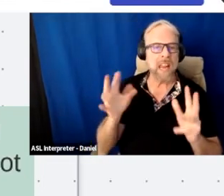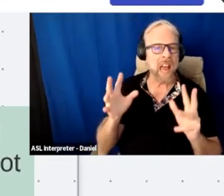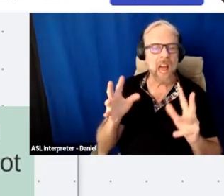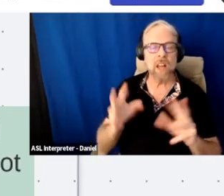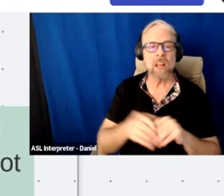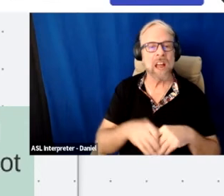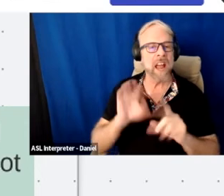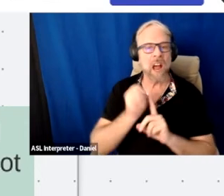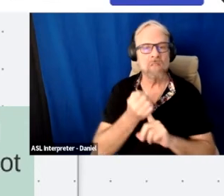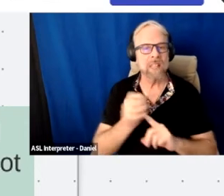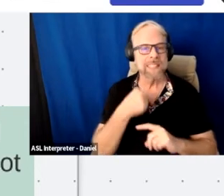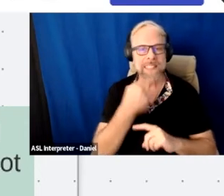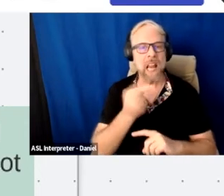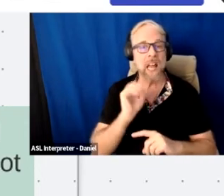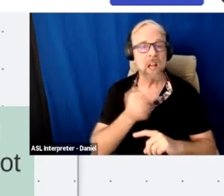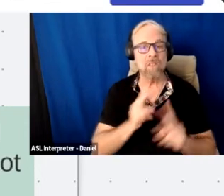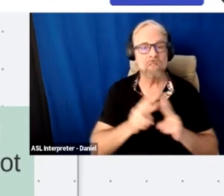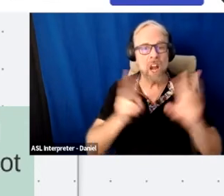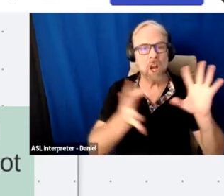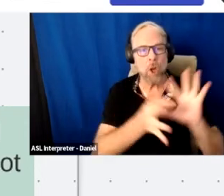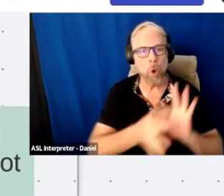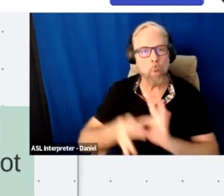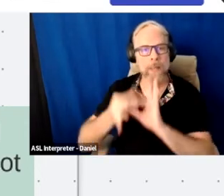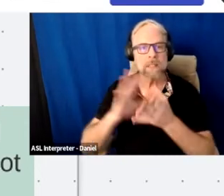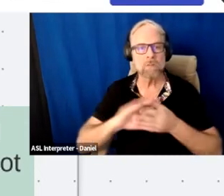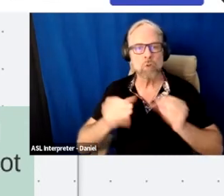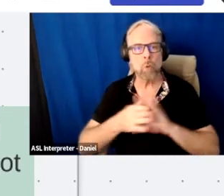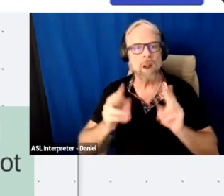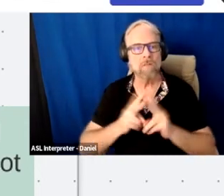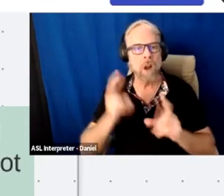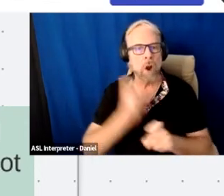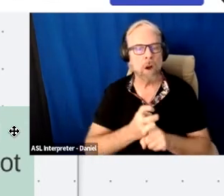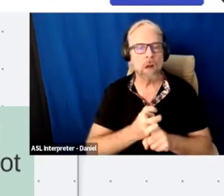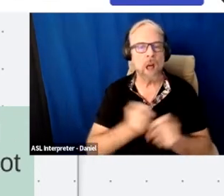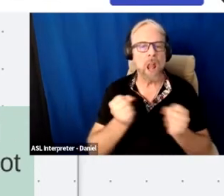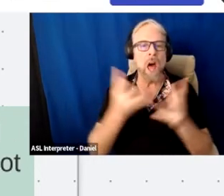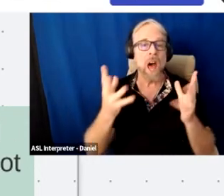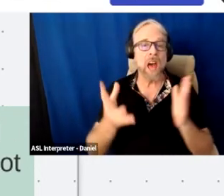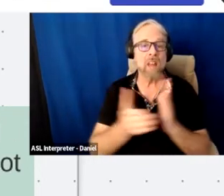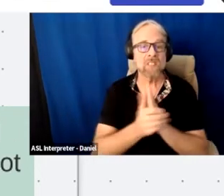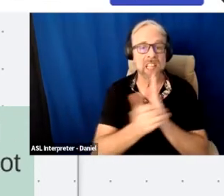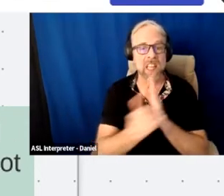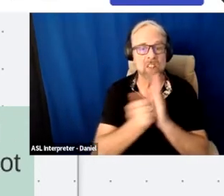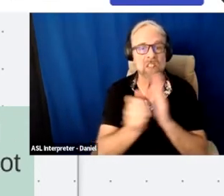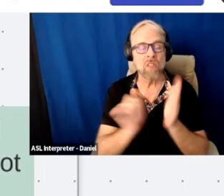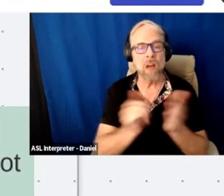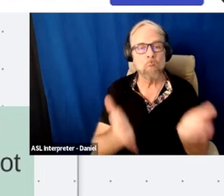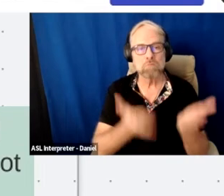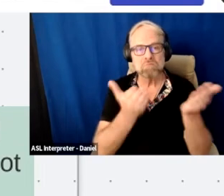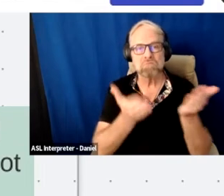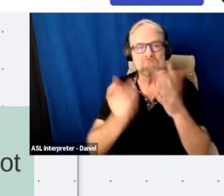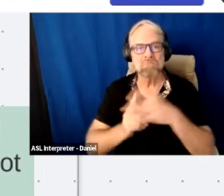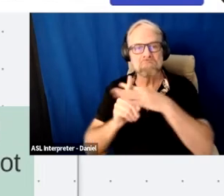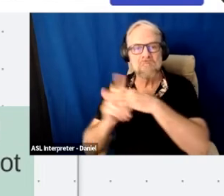story is very hard. And so there are lots of skills that came up in this group, and